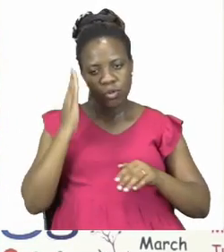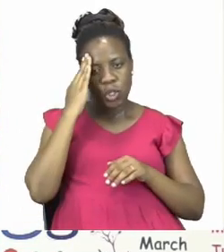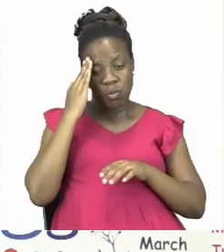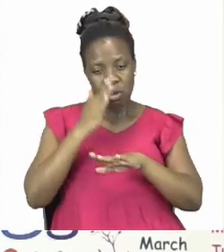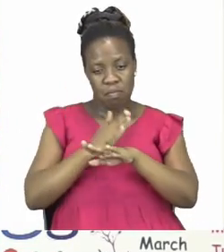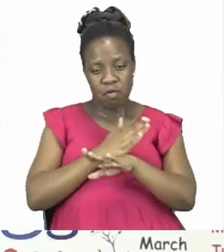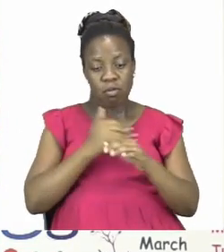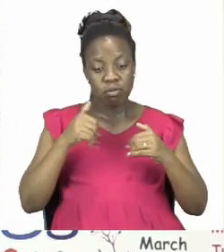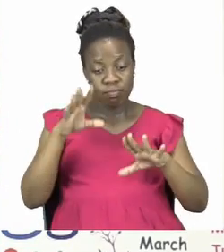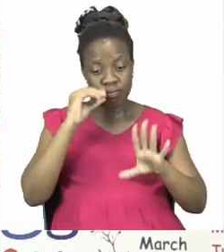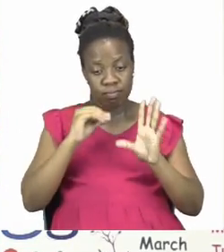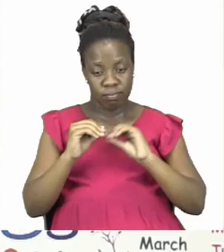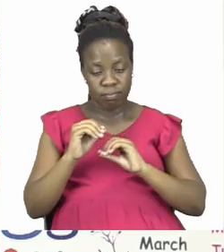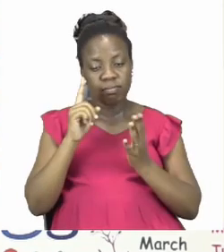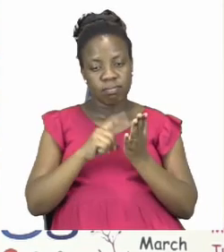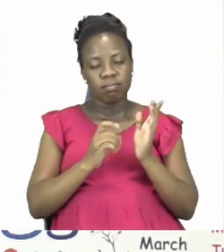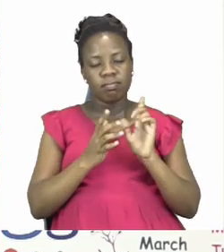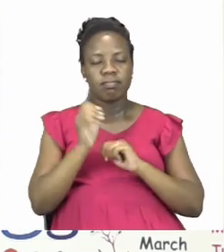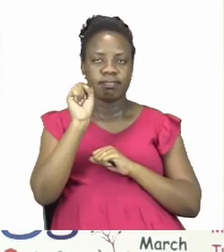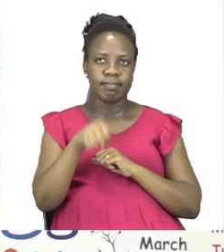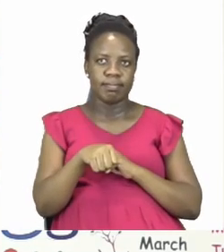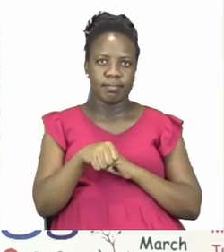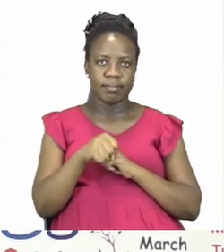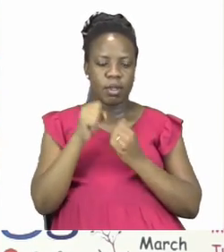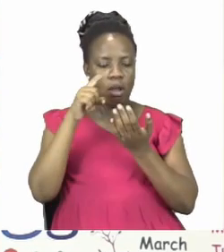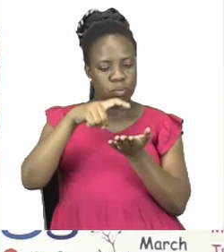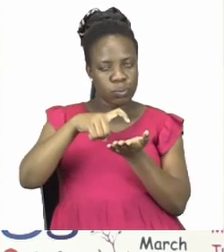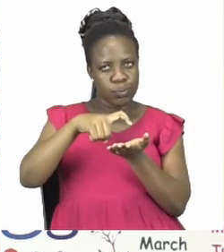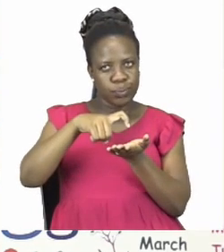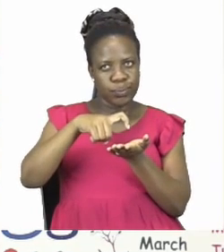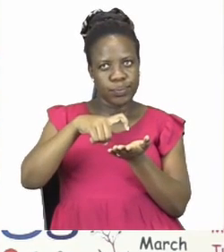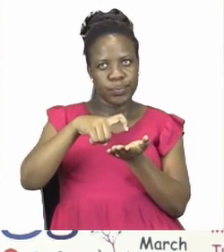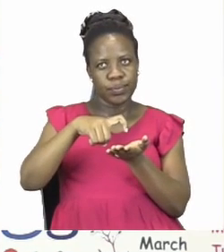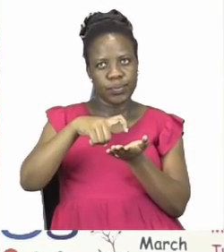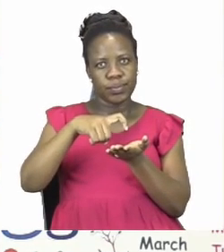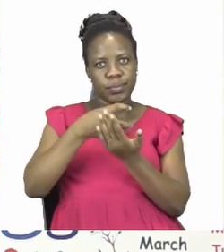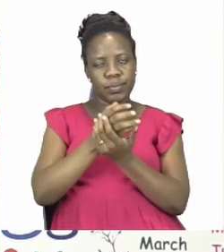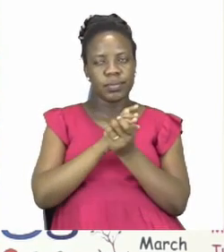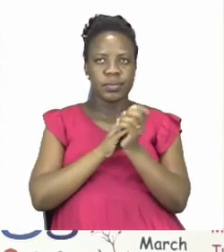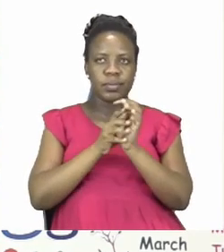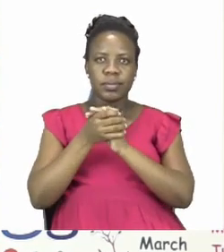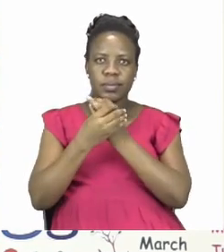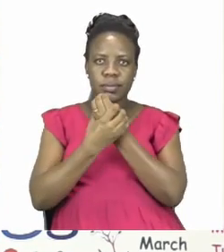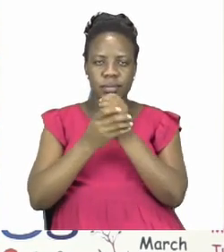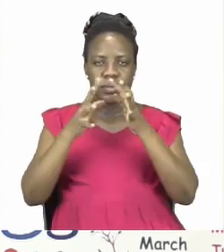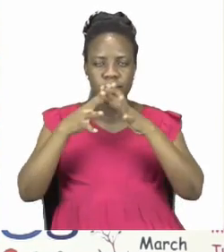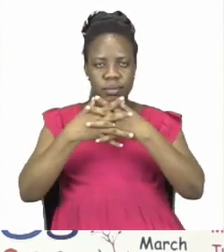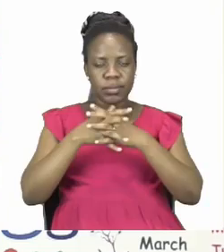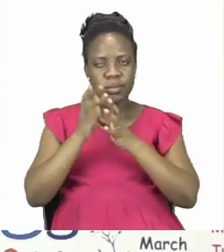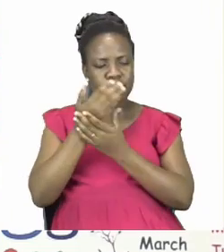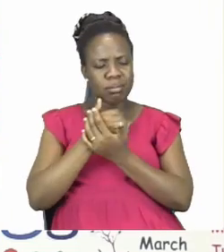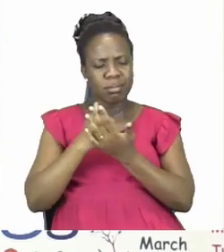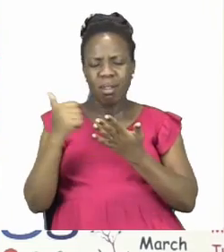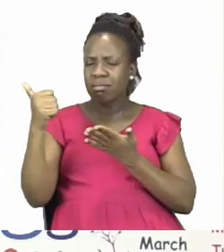to sanitize. Now let's make sure we put enough sanitizer on our hands, we rub it in and we make sure that